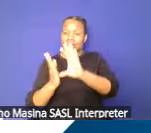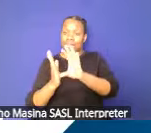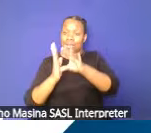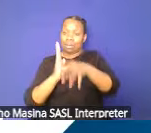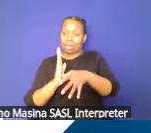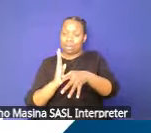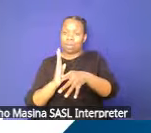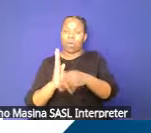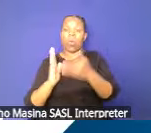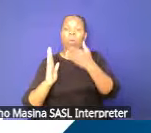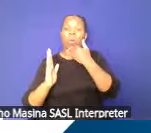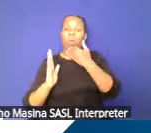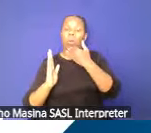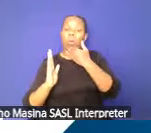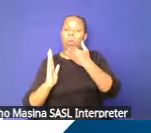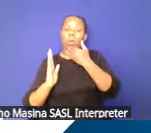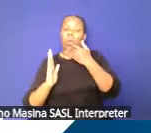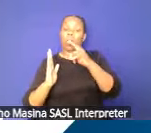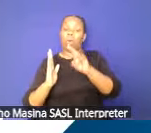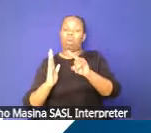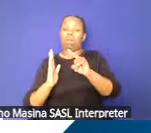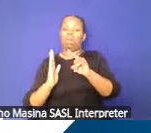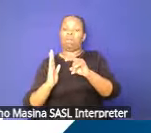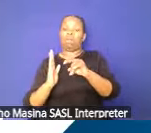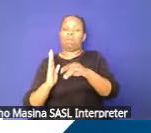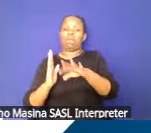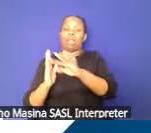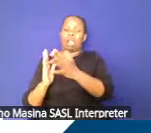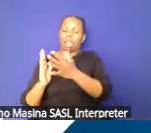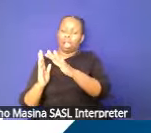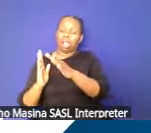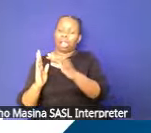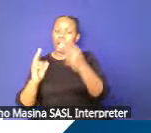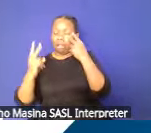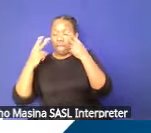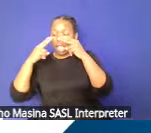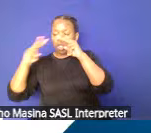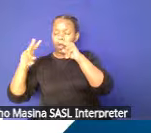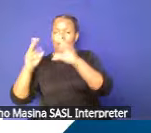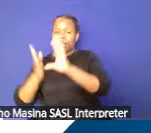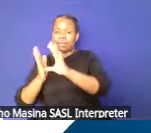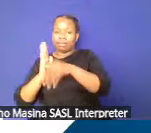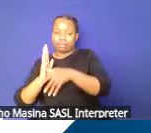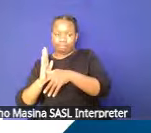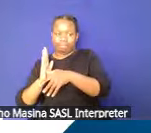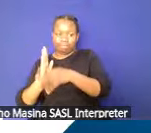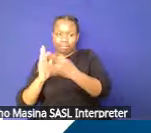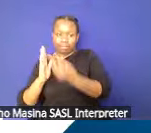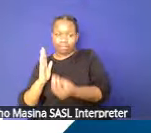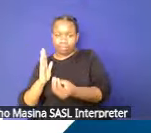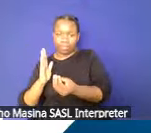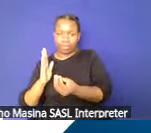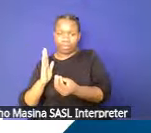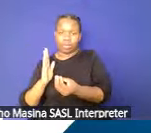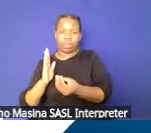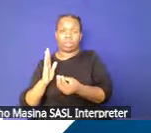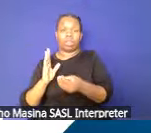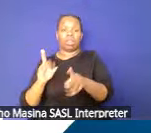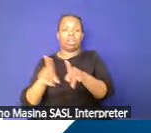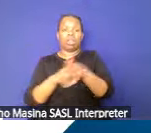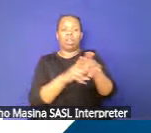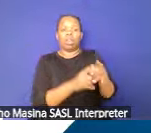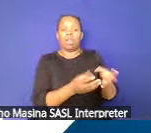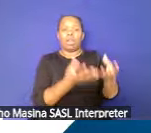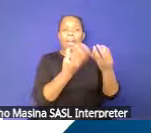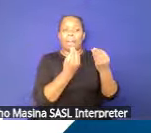who has no visual impairment purchases a handheld global positioning service,